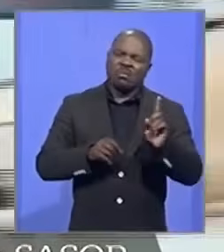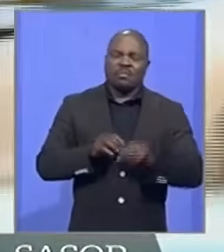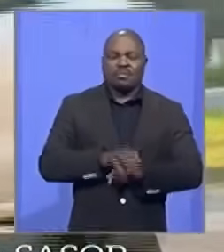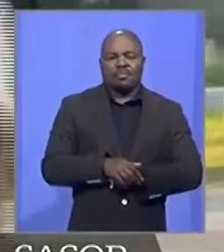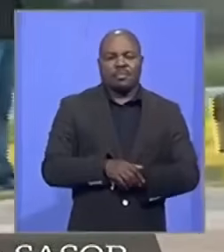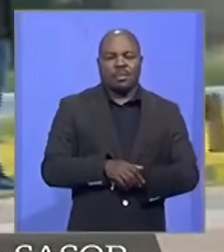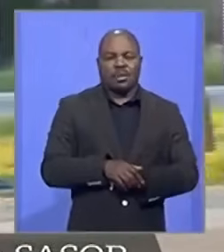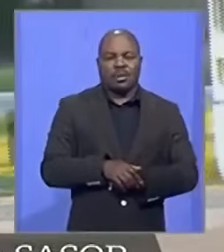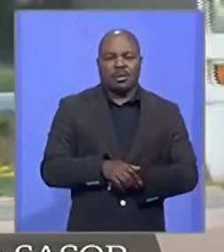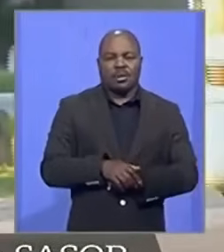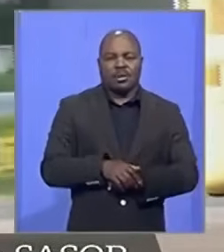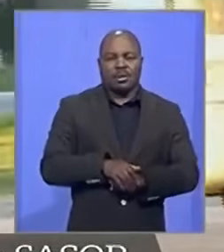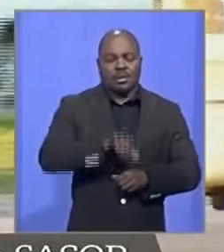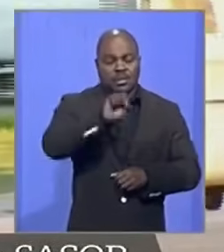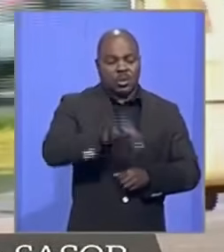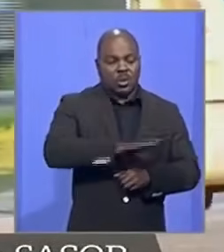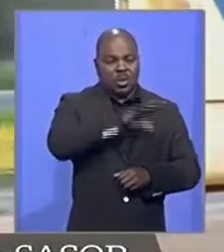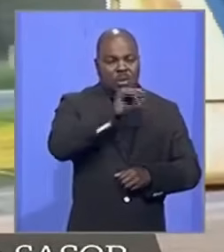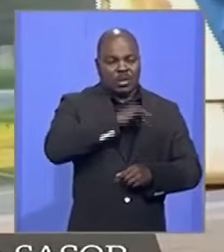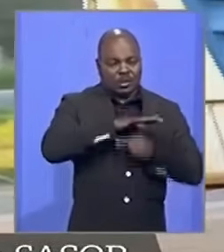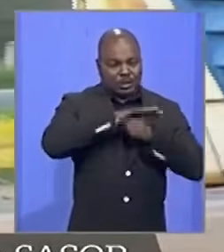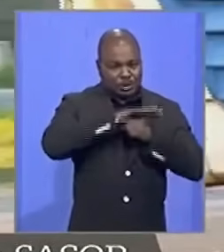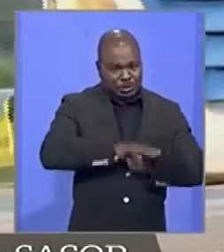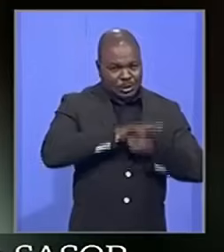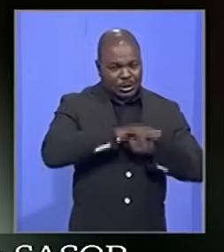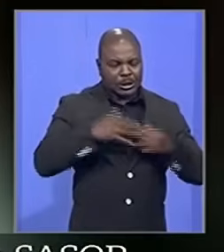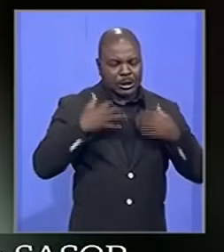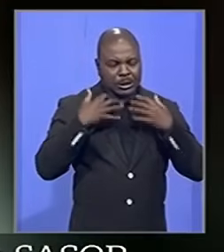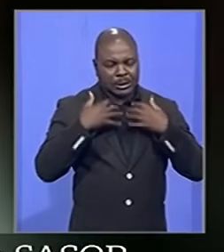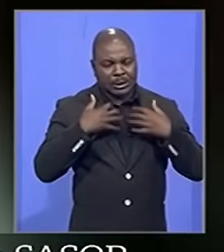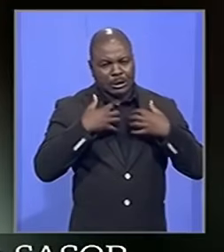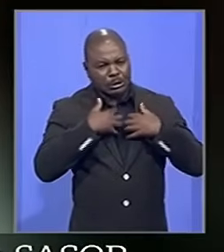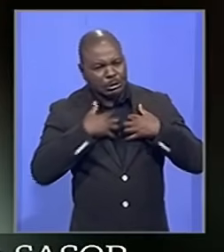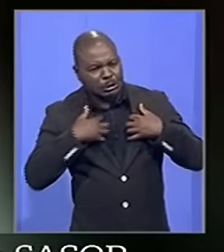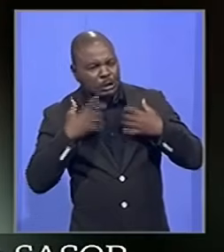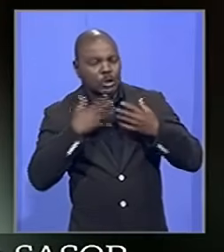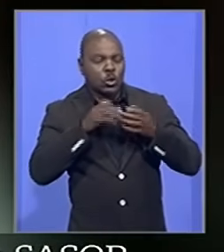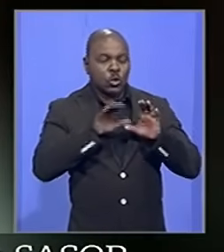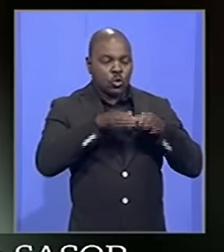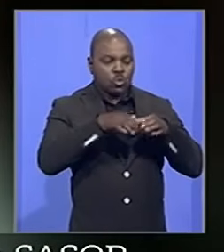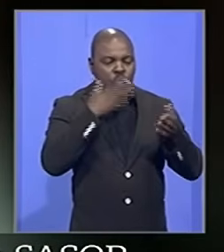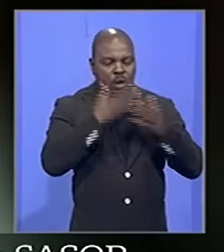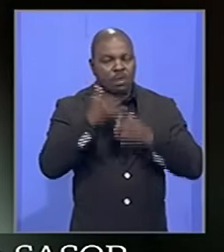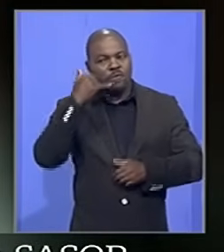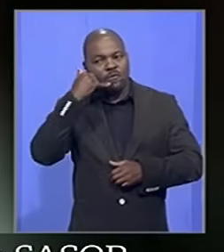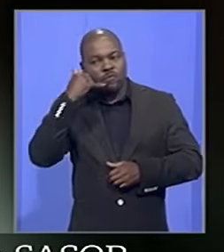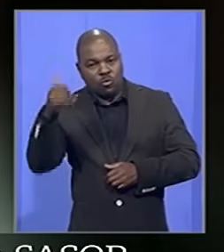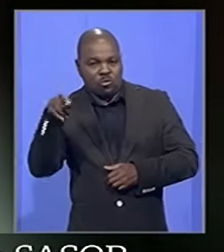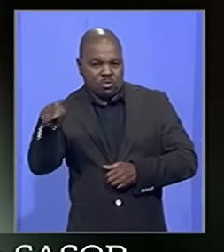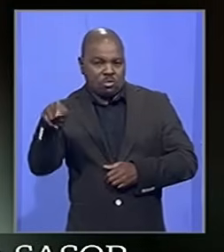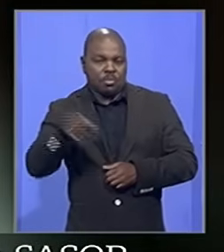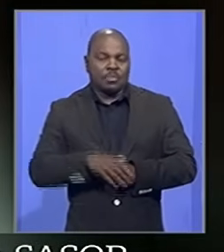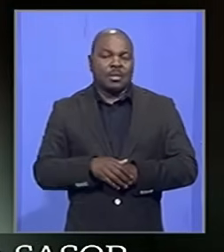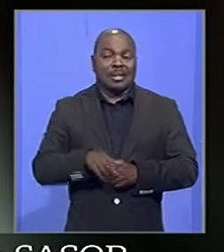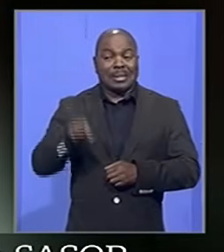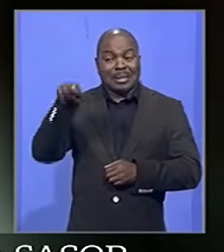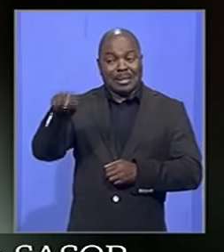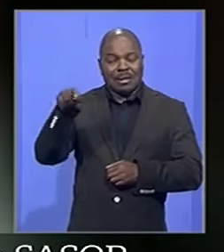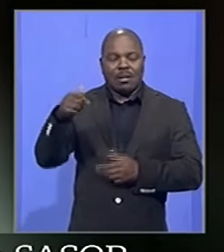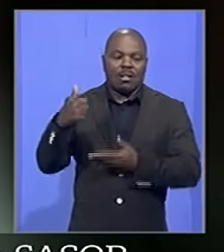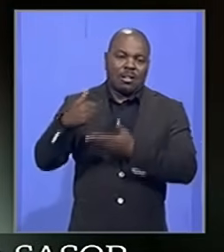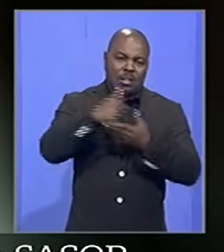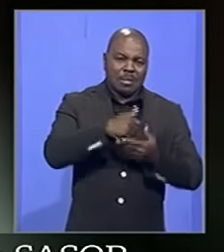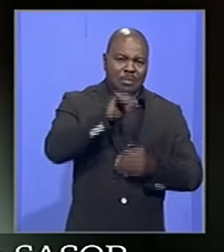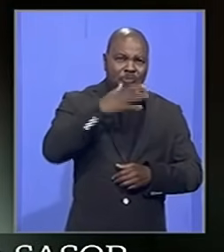South African Depression and Anxiety Group has a helpline where you can phone and get help if you're